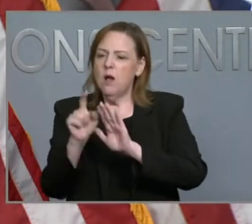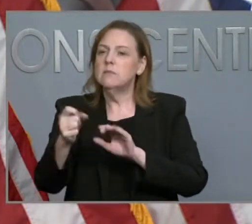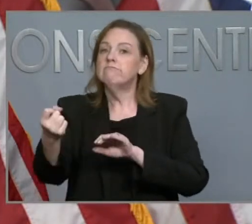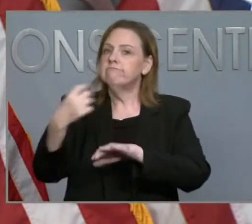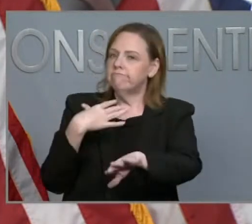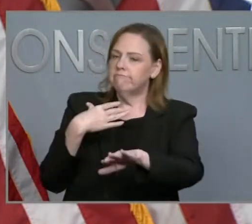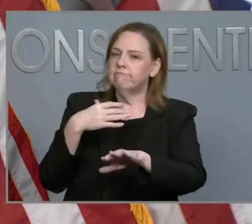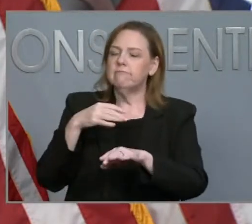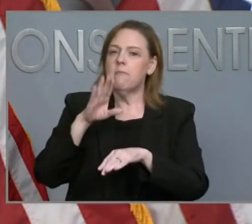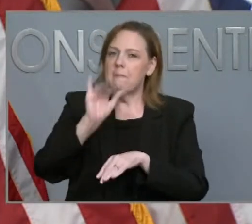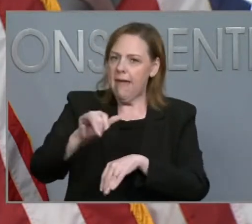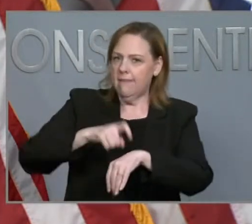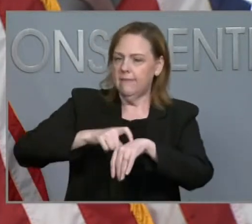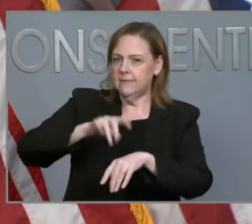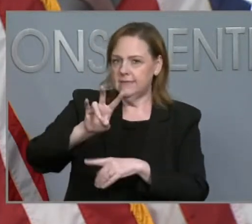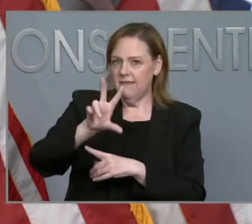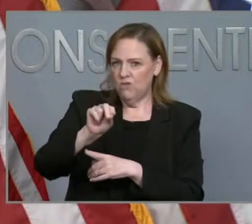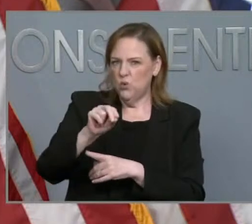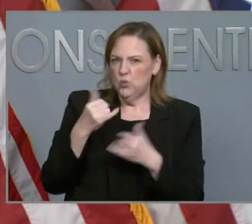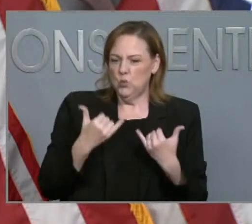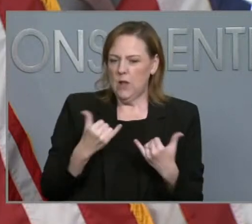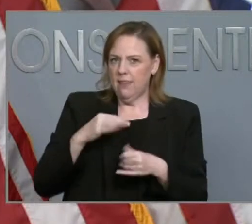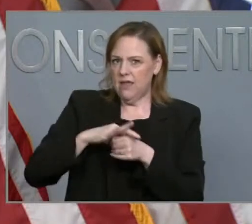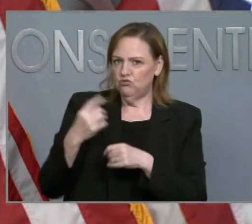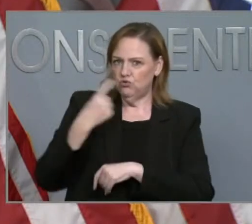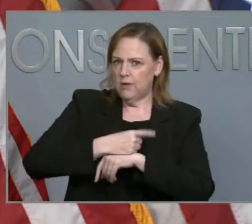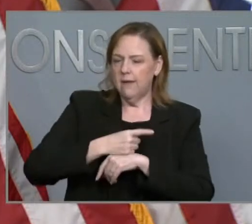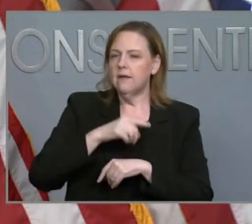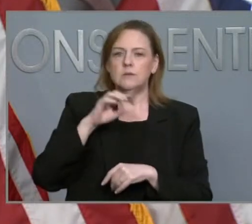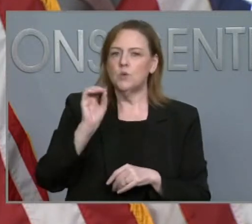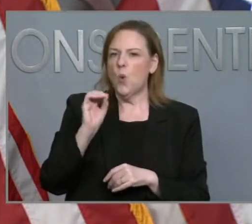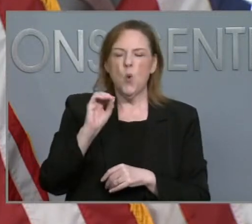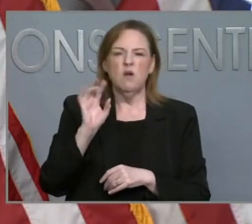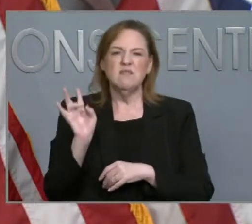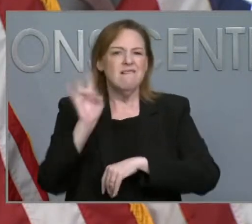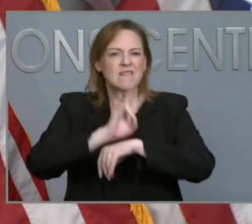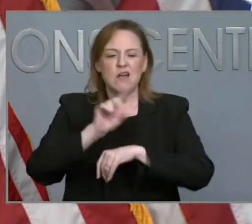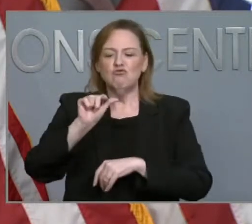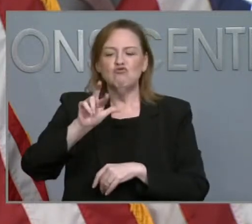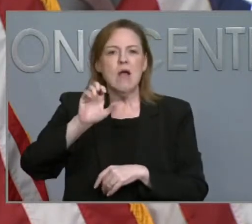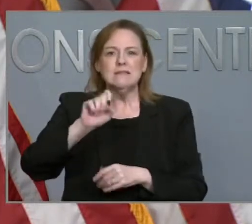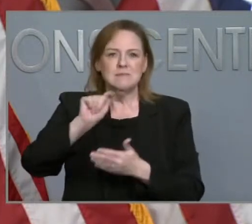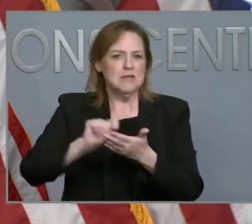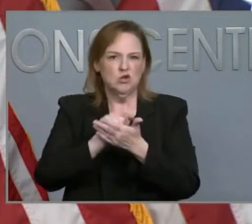a grace period. And so that is the only text messaging that went out from the state board.